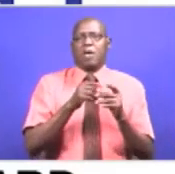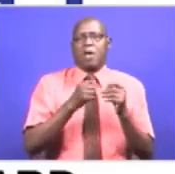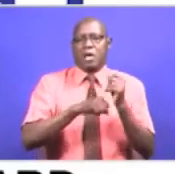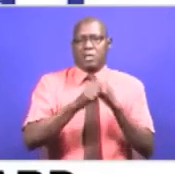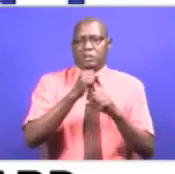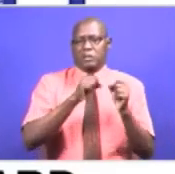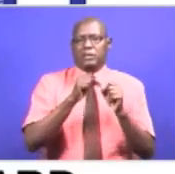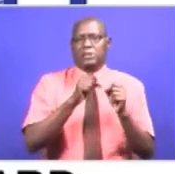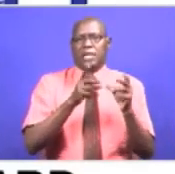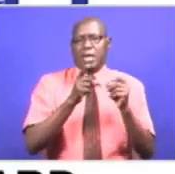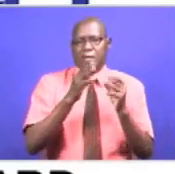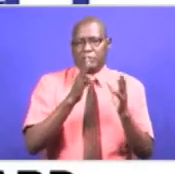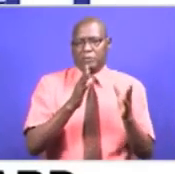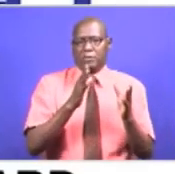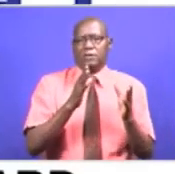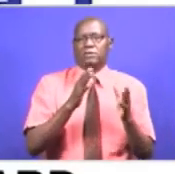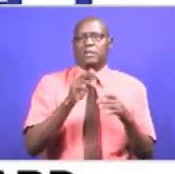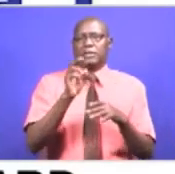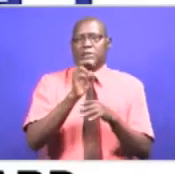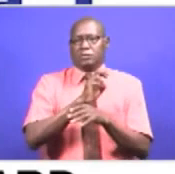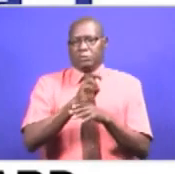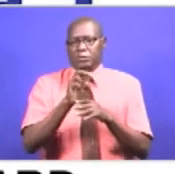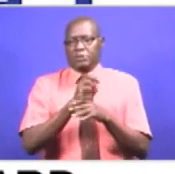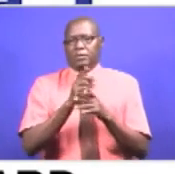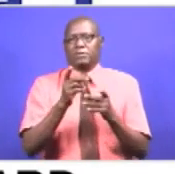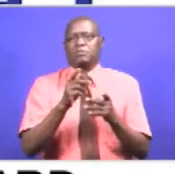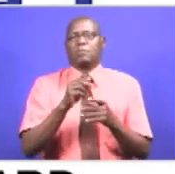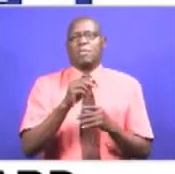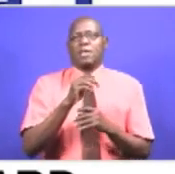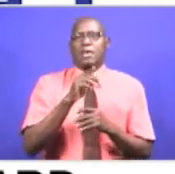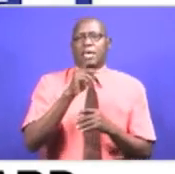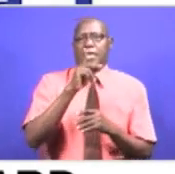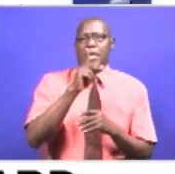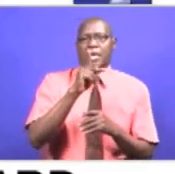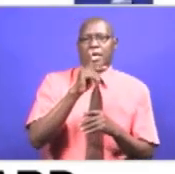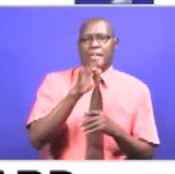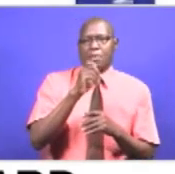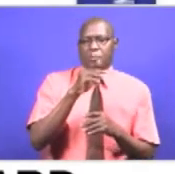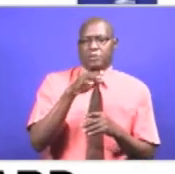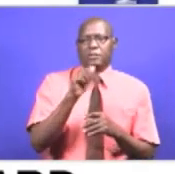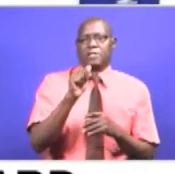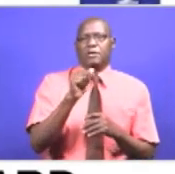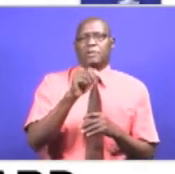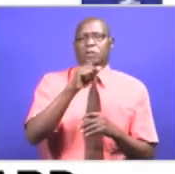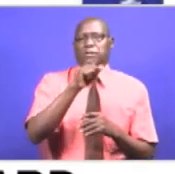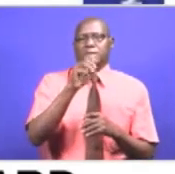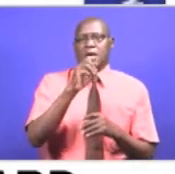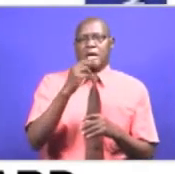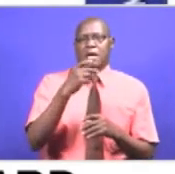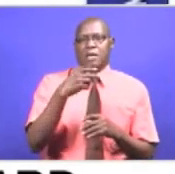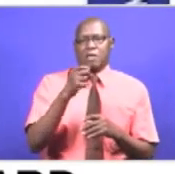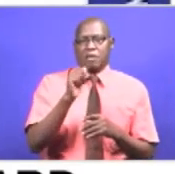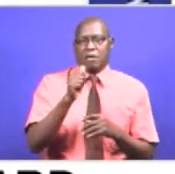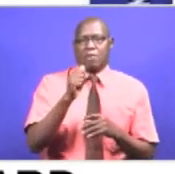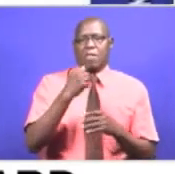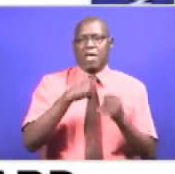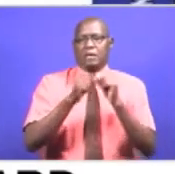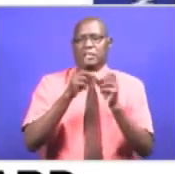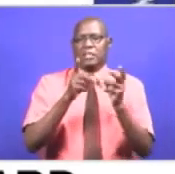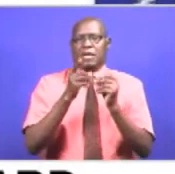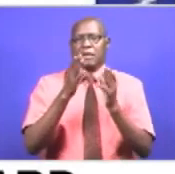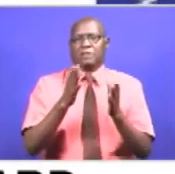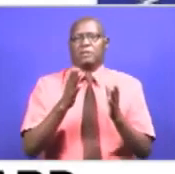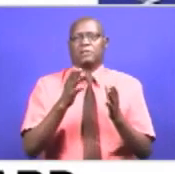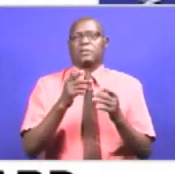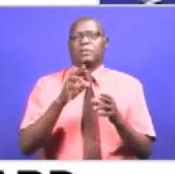Quality Assurance and Inspection at the Bureau of Standards, Zakaria Lekurito, the Acting Director for